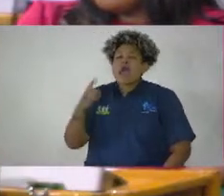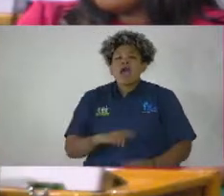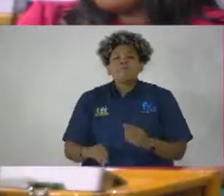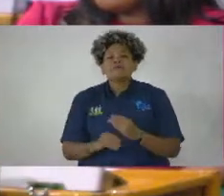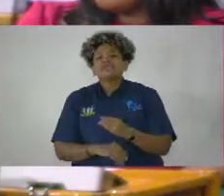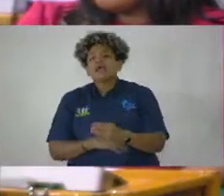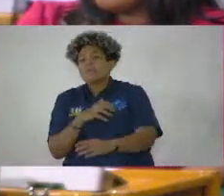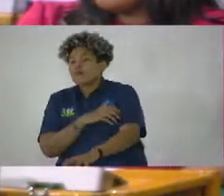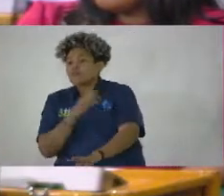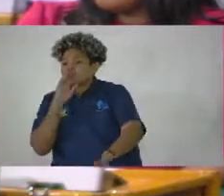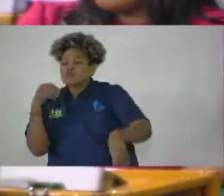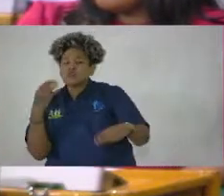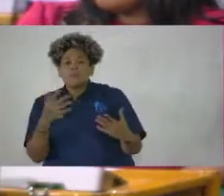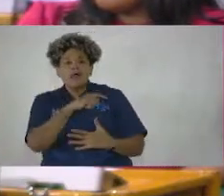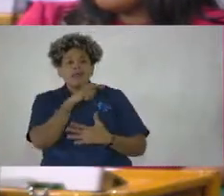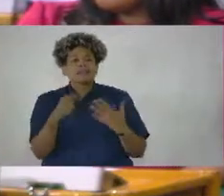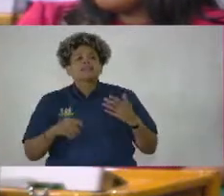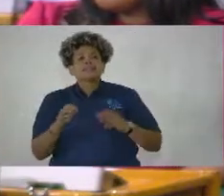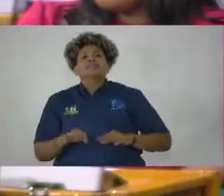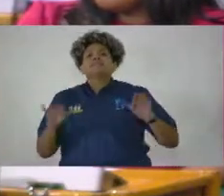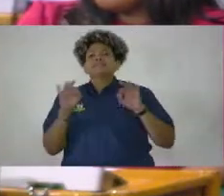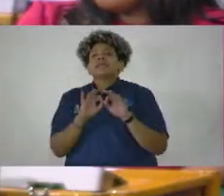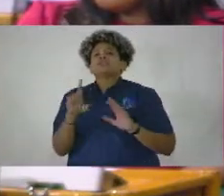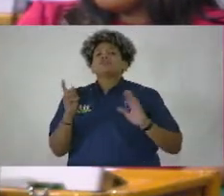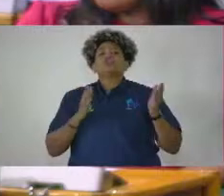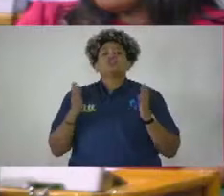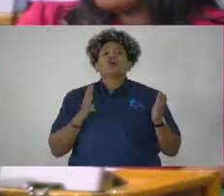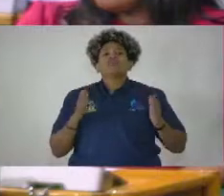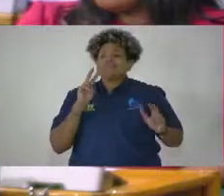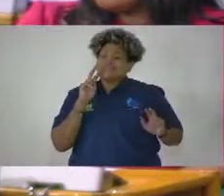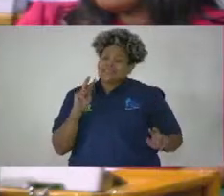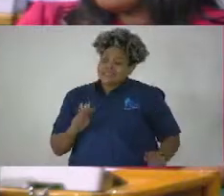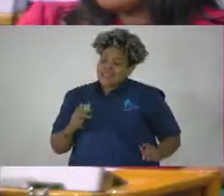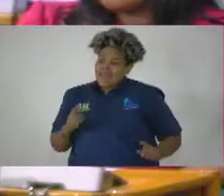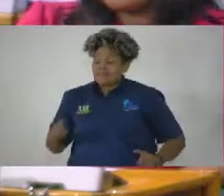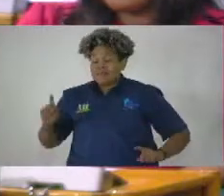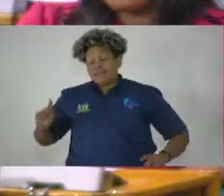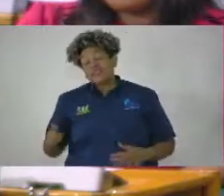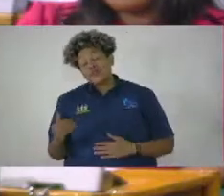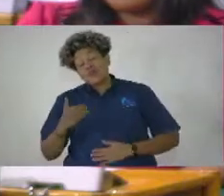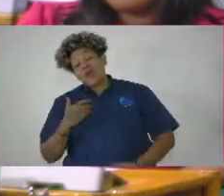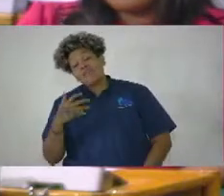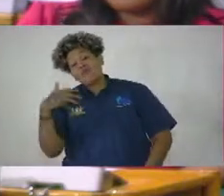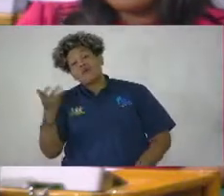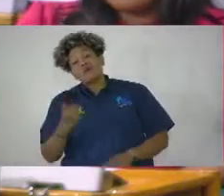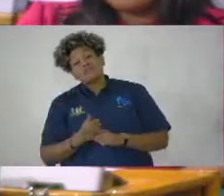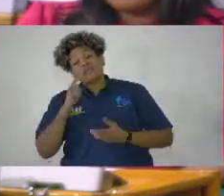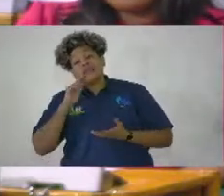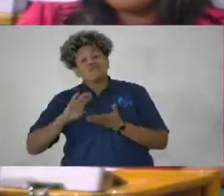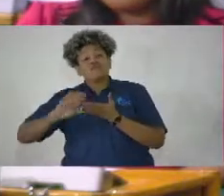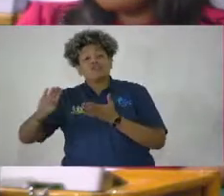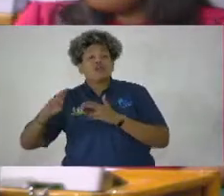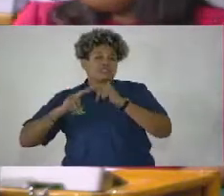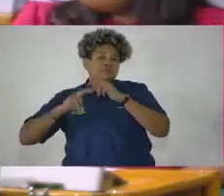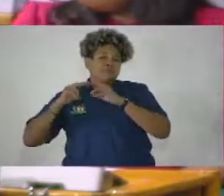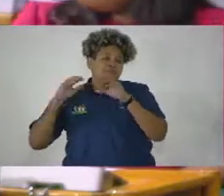help in the supply of these essential services need to have redundancy built in.